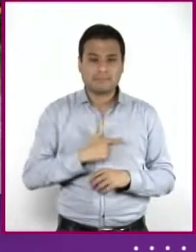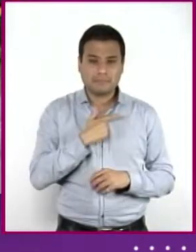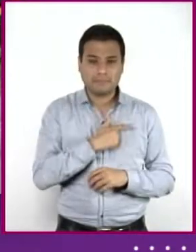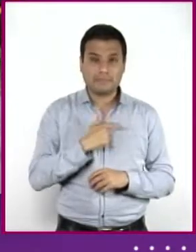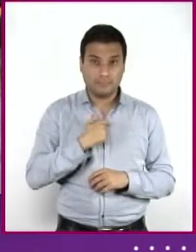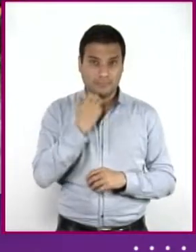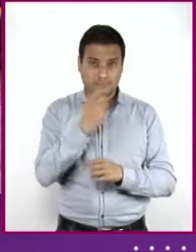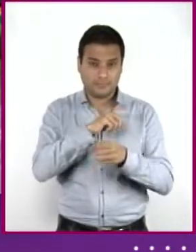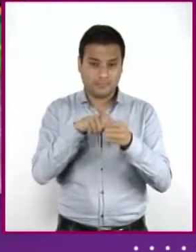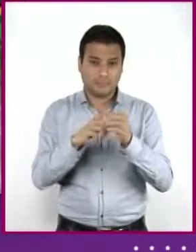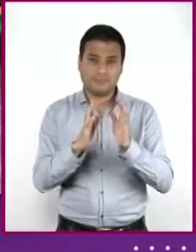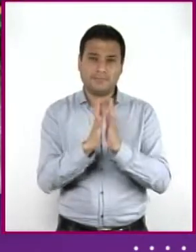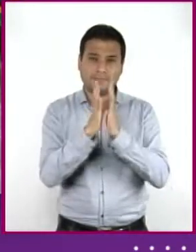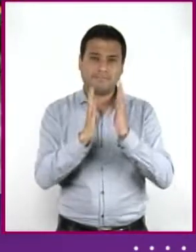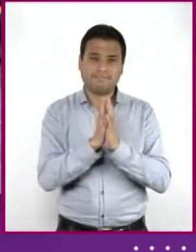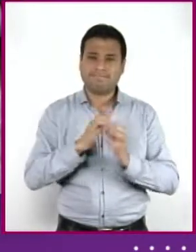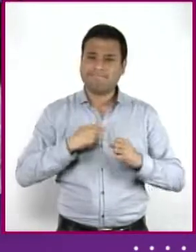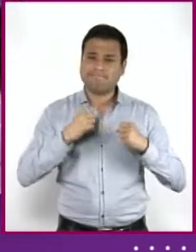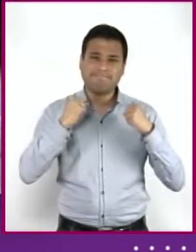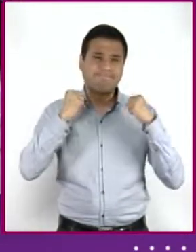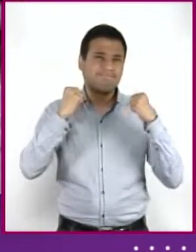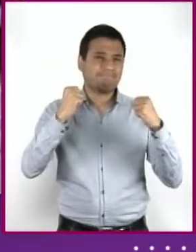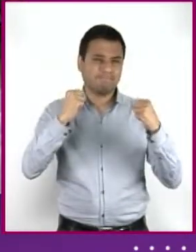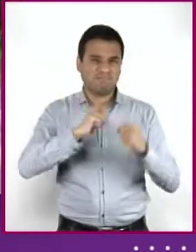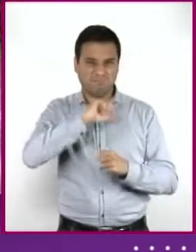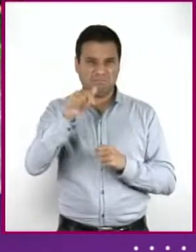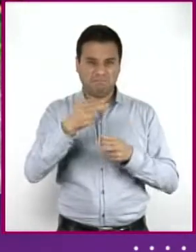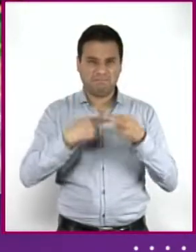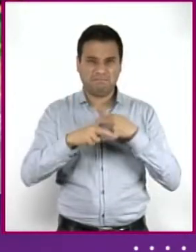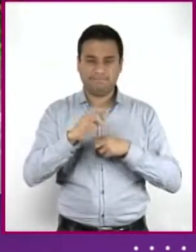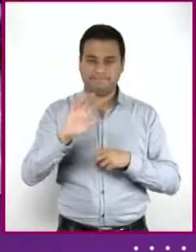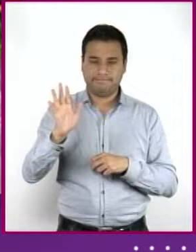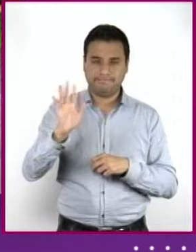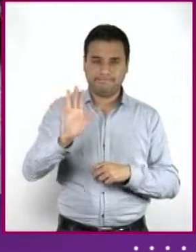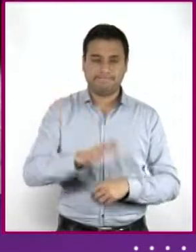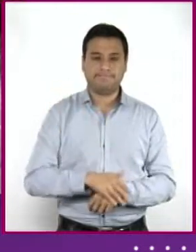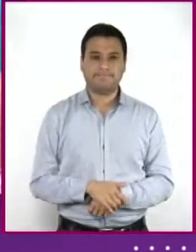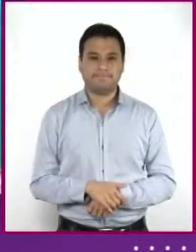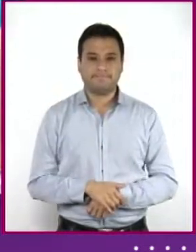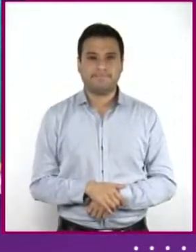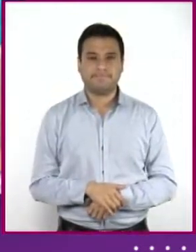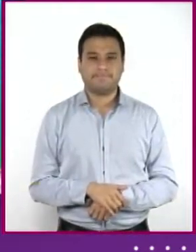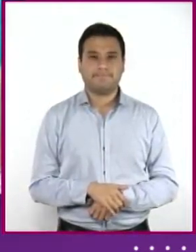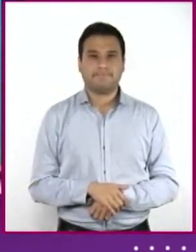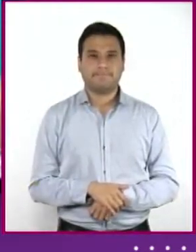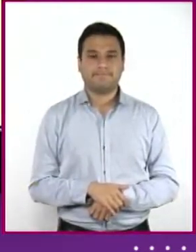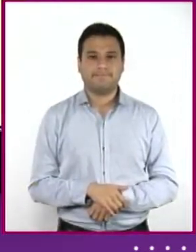Radio Rebelde. Yes! I'll be back. Goodbye.